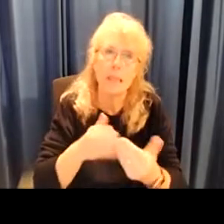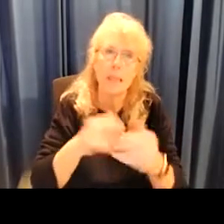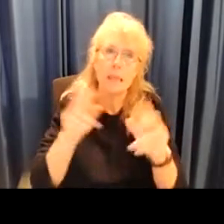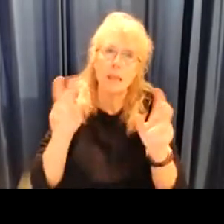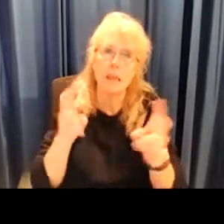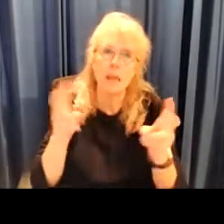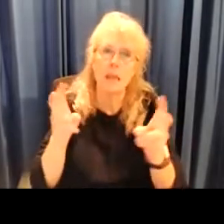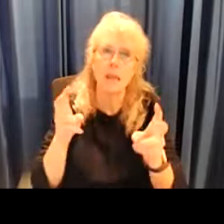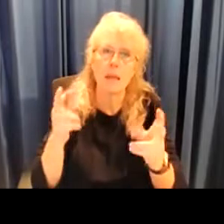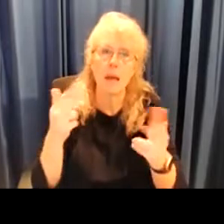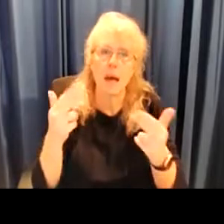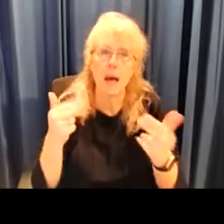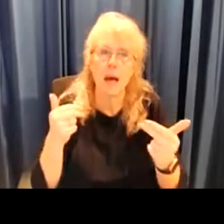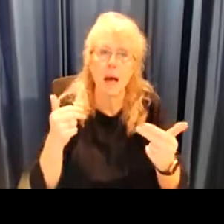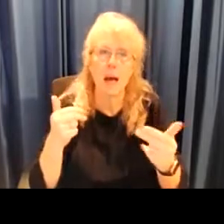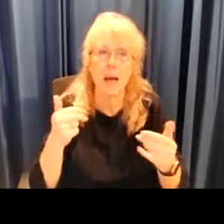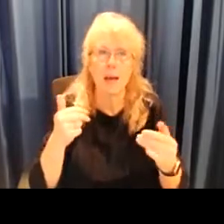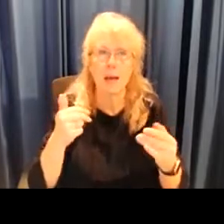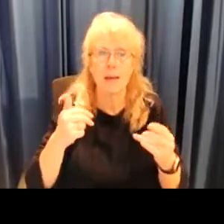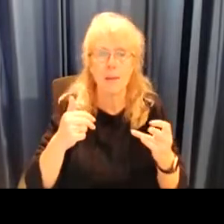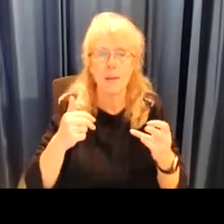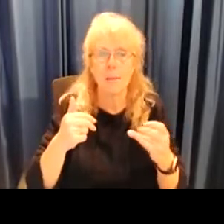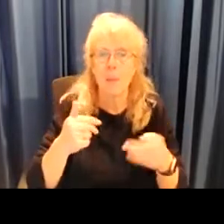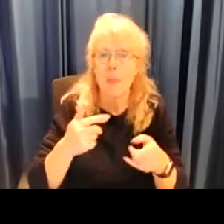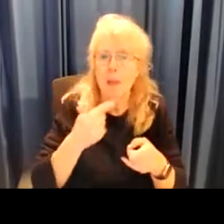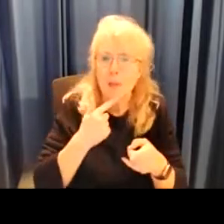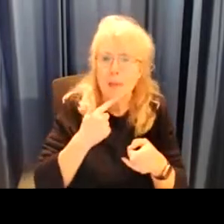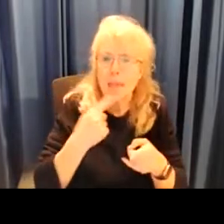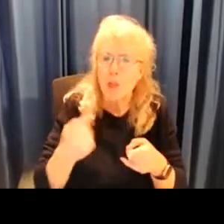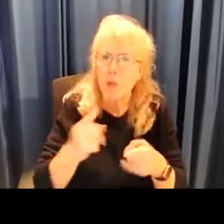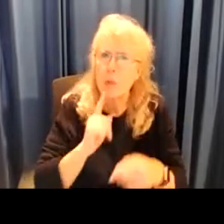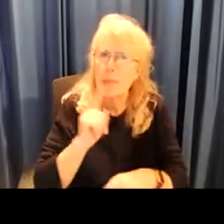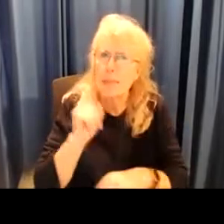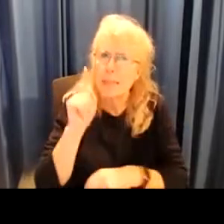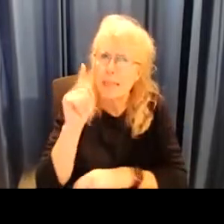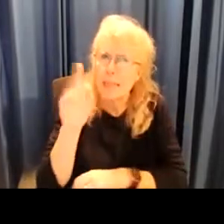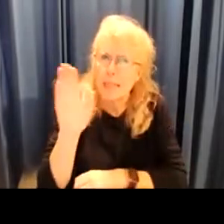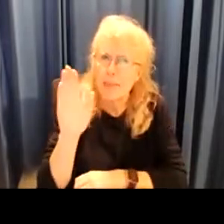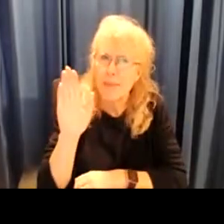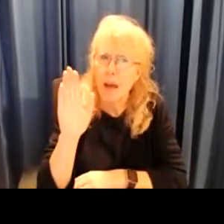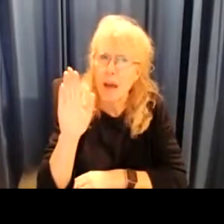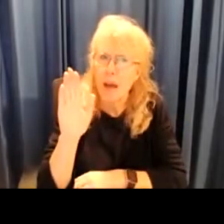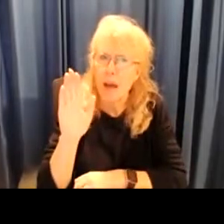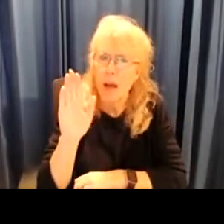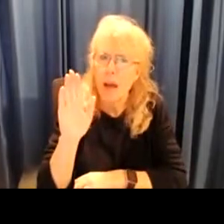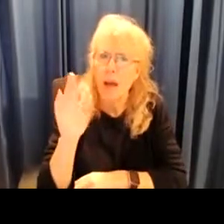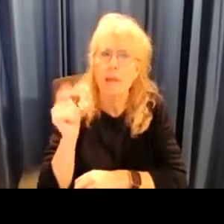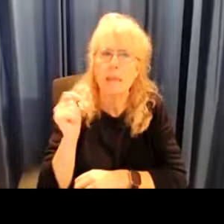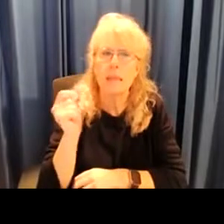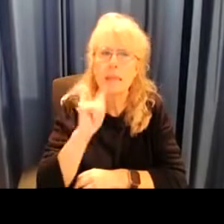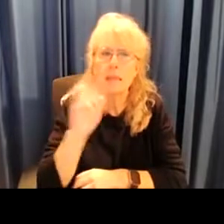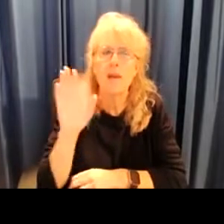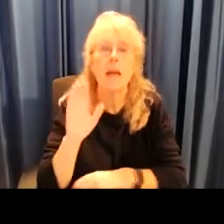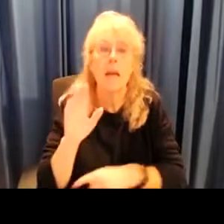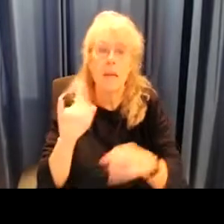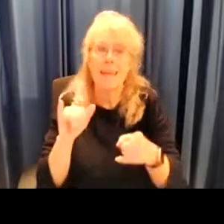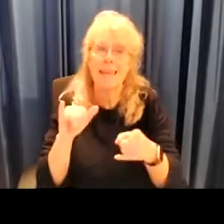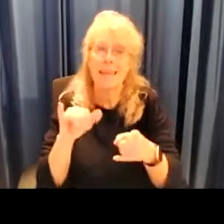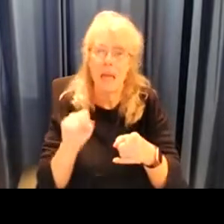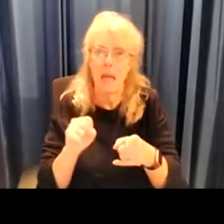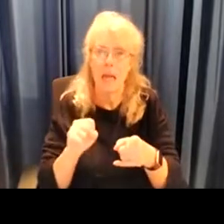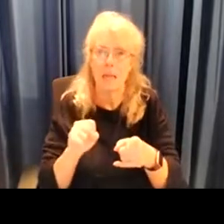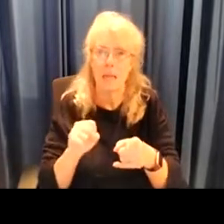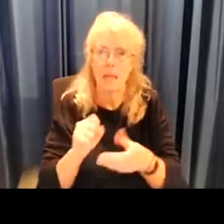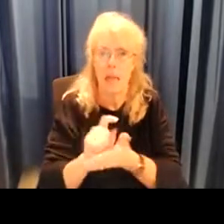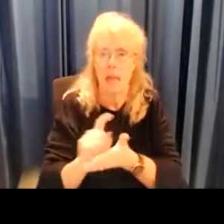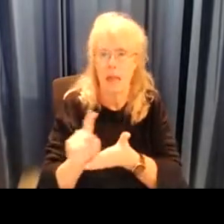picture here. The last we heard, you said you testified and then ... Yeah, I testified last